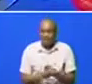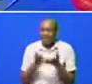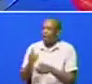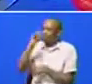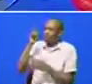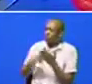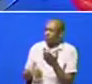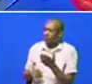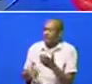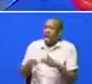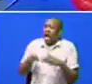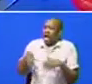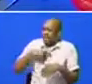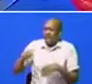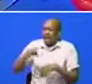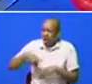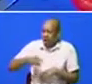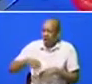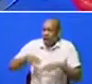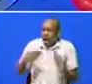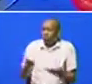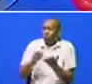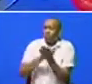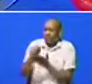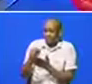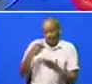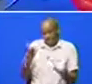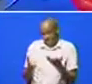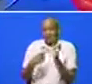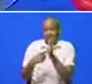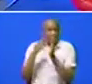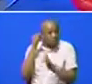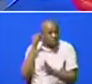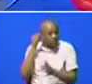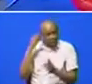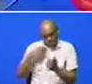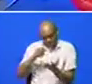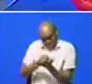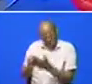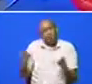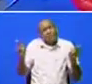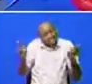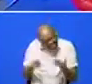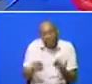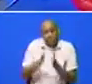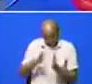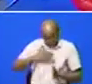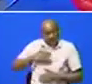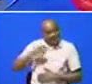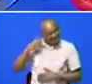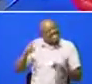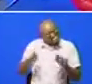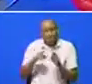is, how do we get to print an organ, let's say an ear, that will actually look like my ear, that